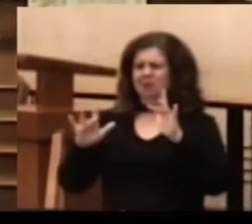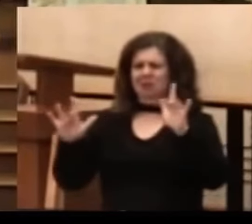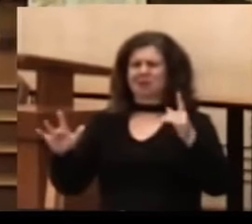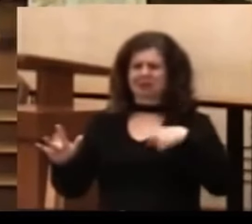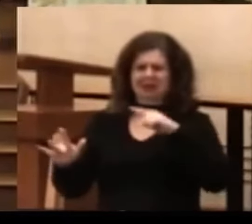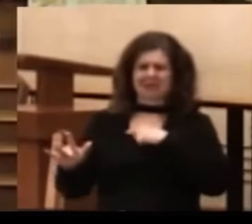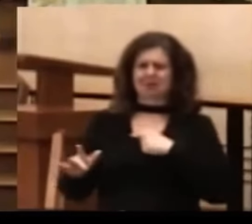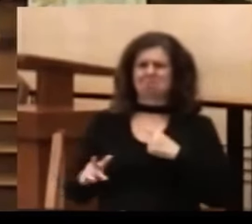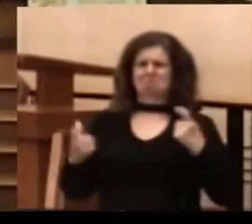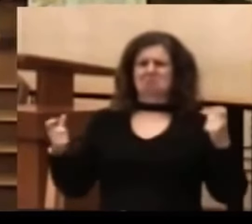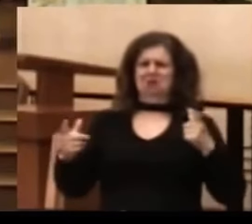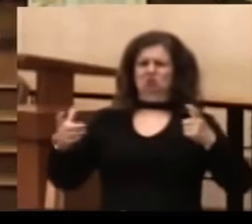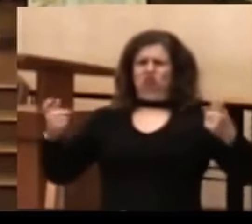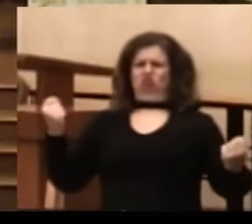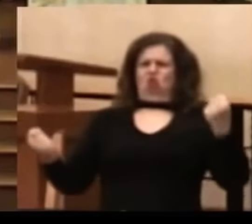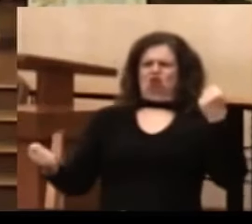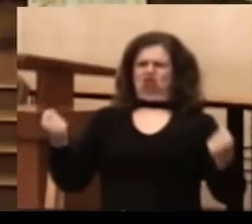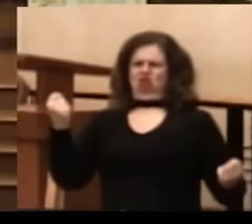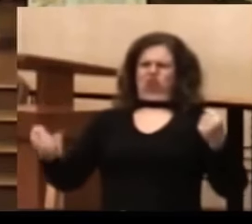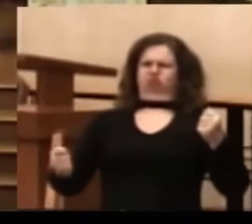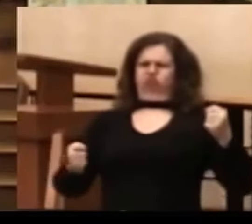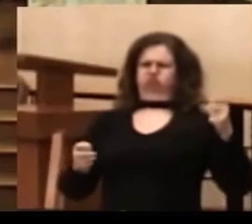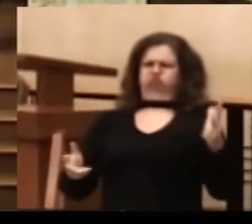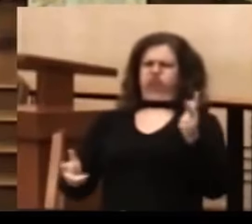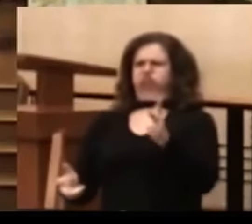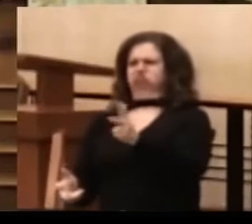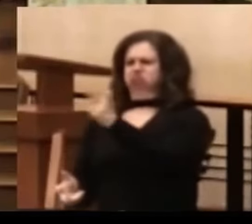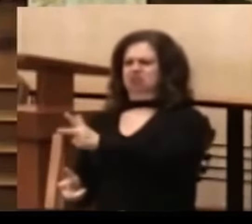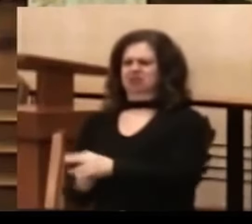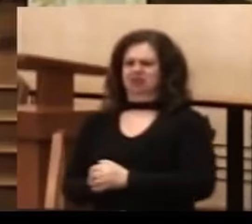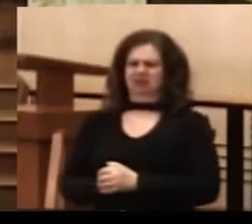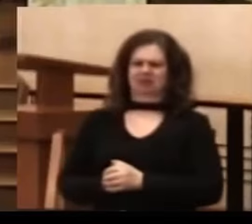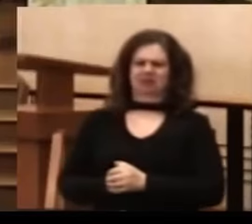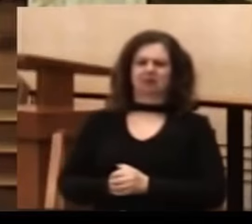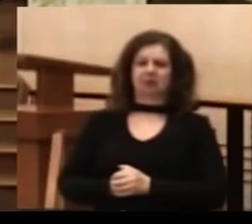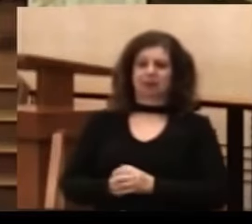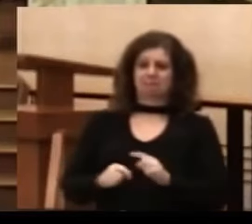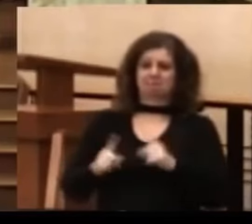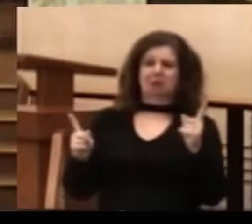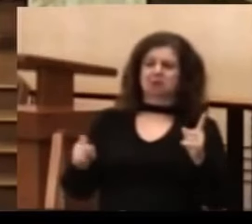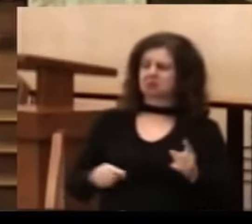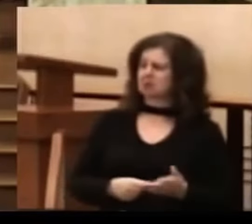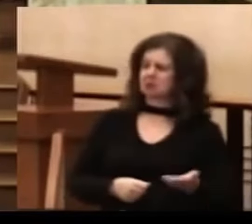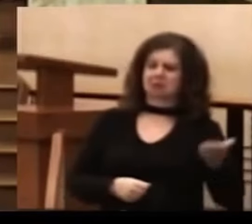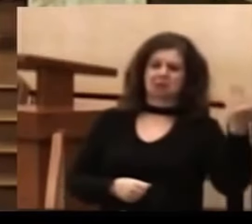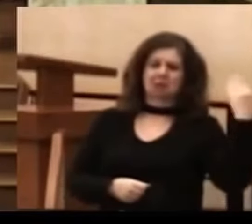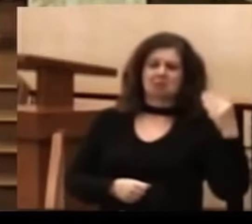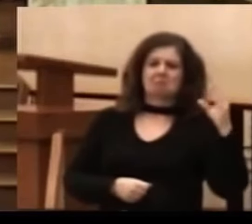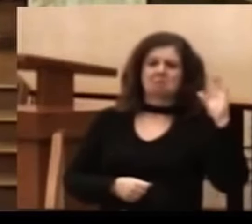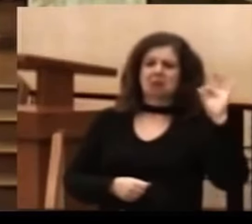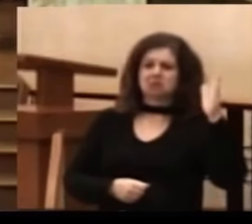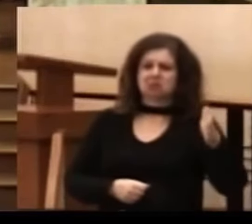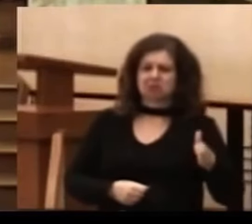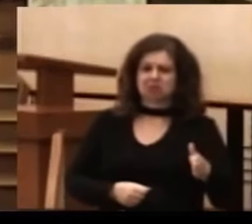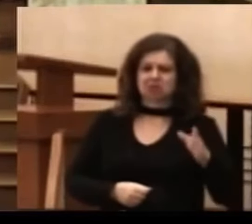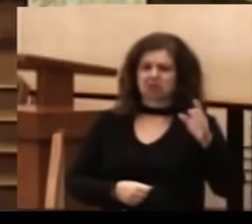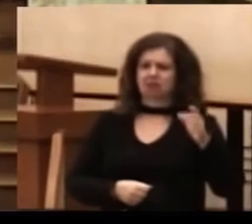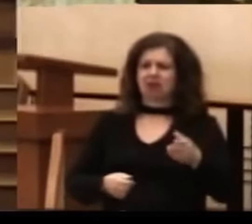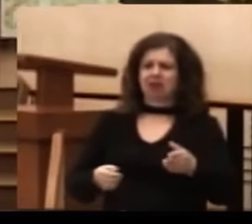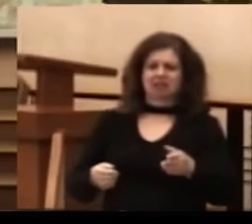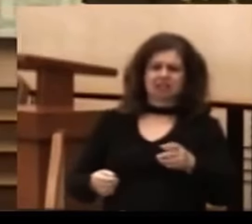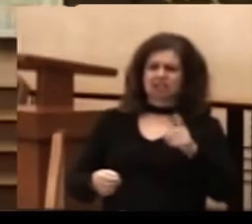anyone. You know, at least that executed pastor could have had the courtesy to show up this morning.